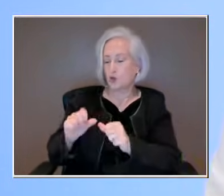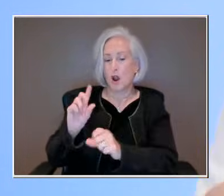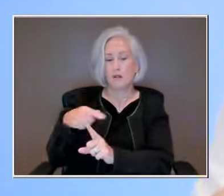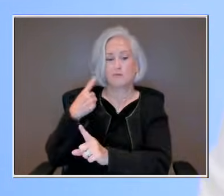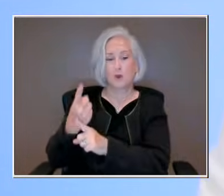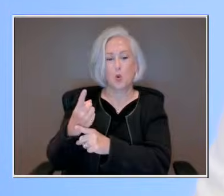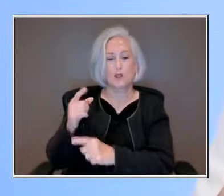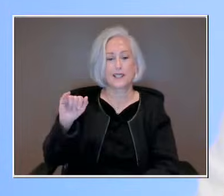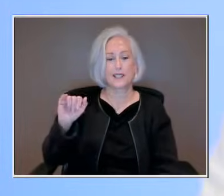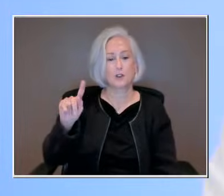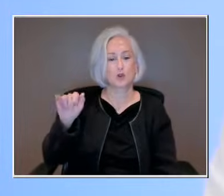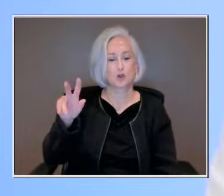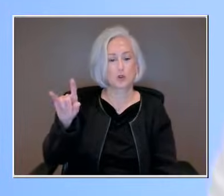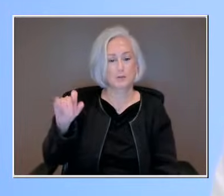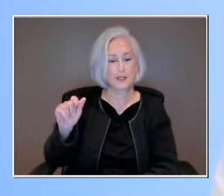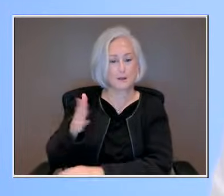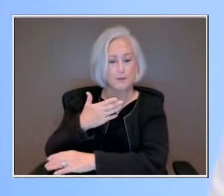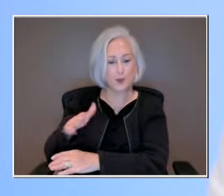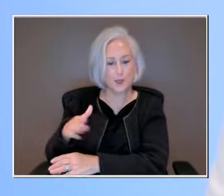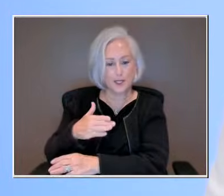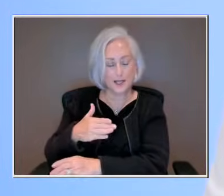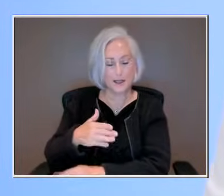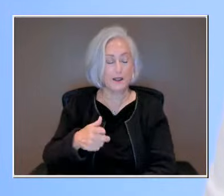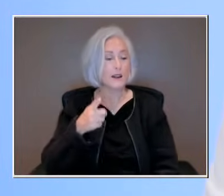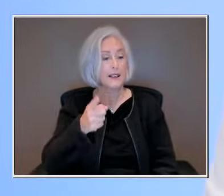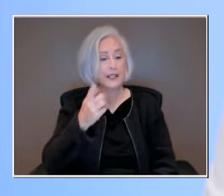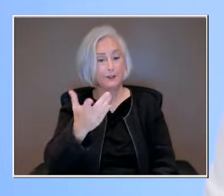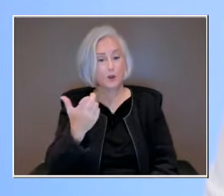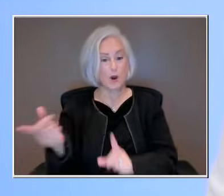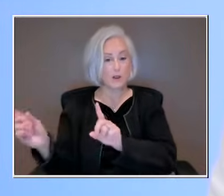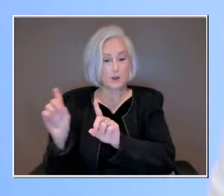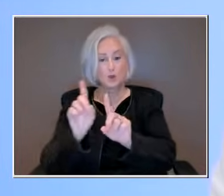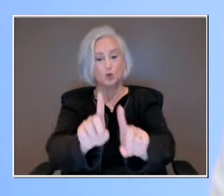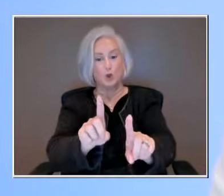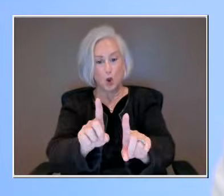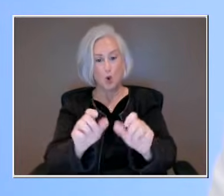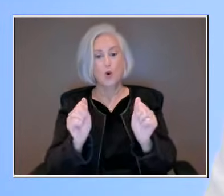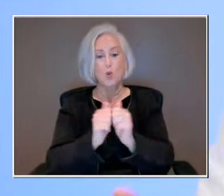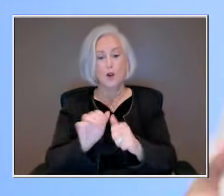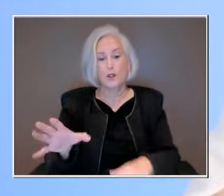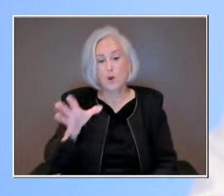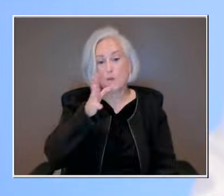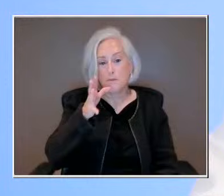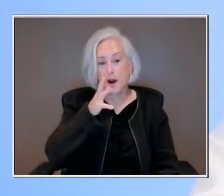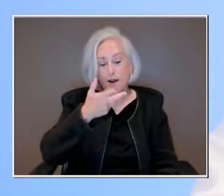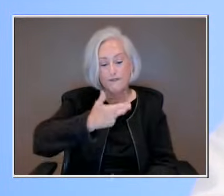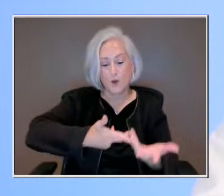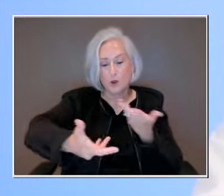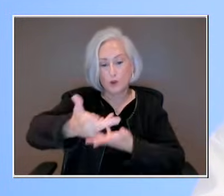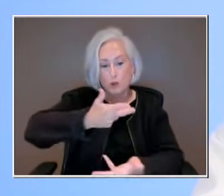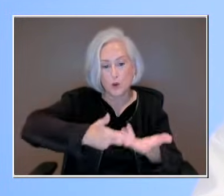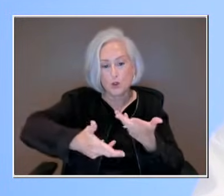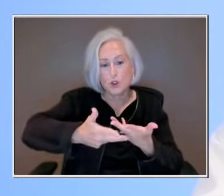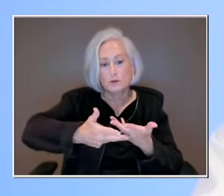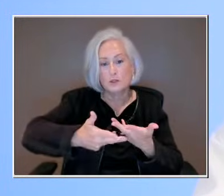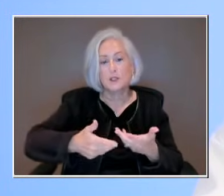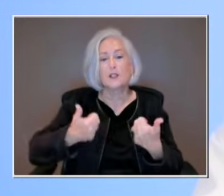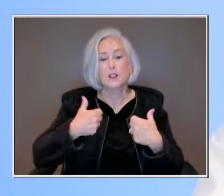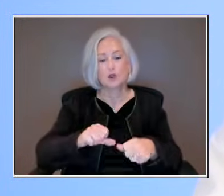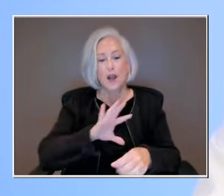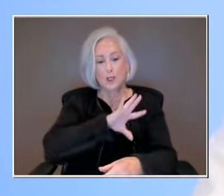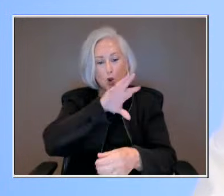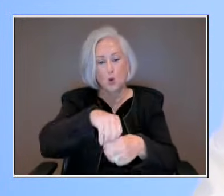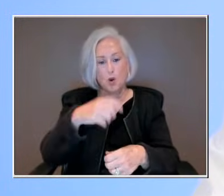you want to take your mom out to listen to music, that social interaction, try to incorporate something else with it that might make